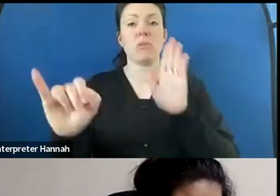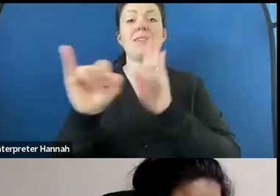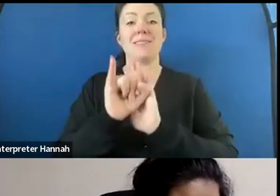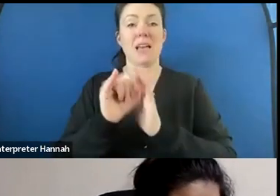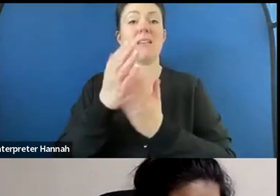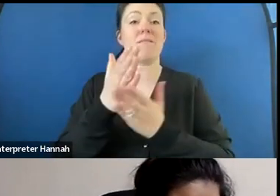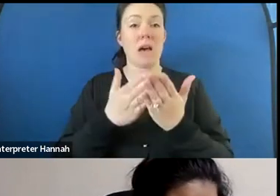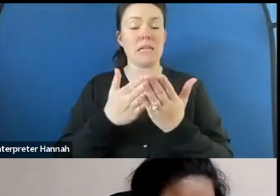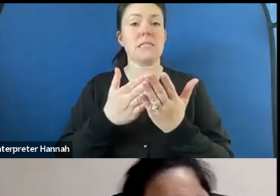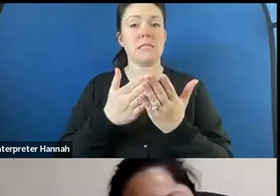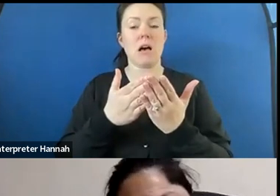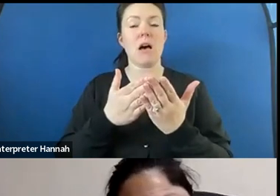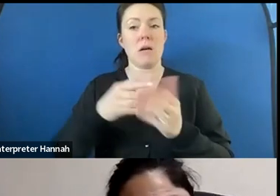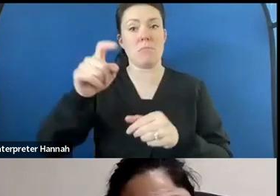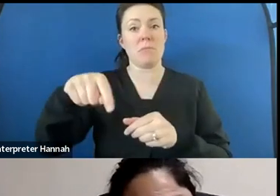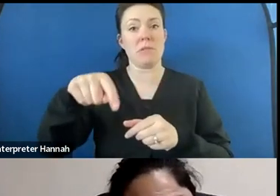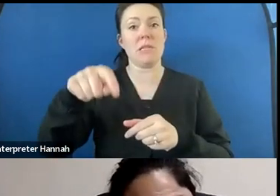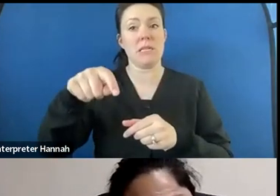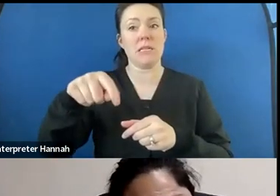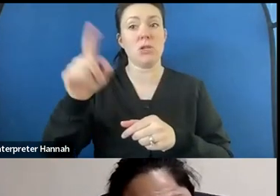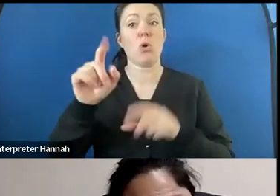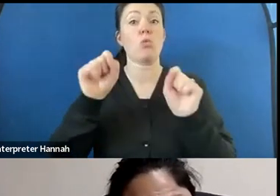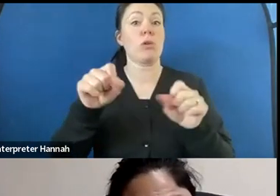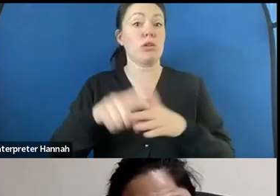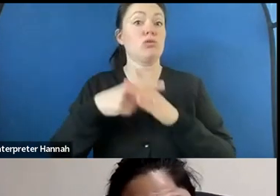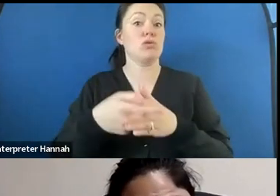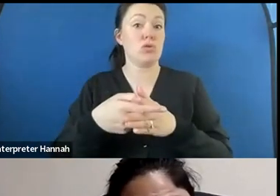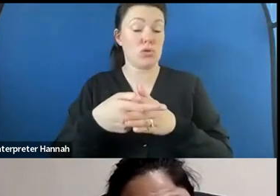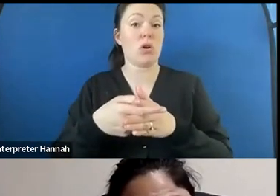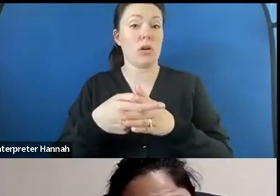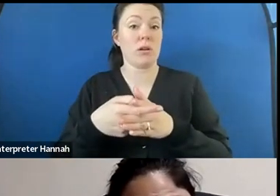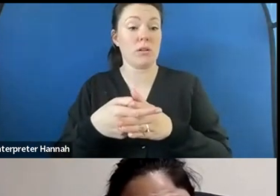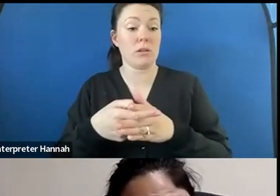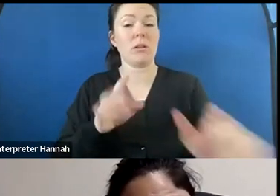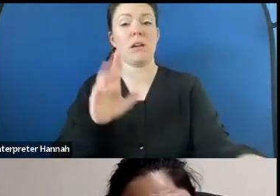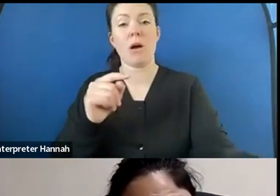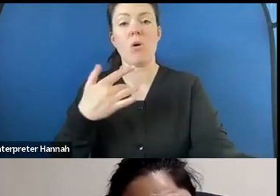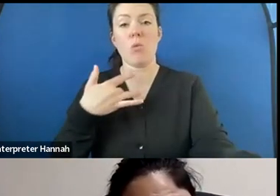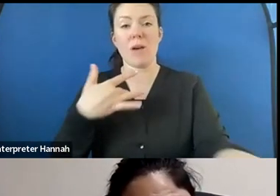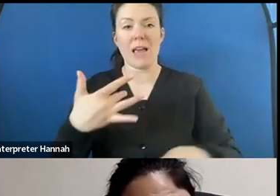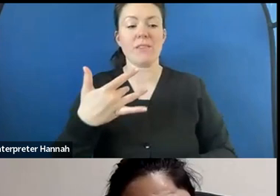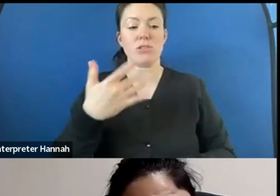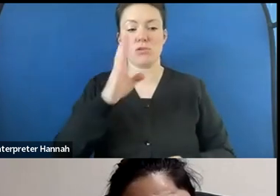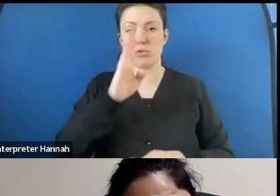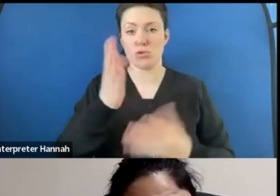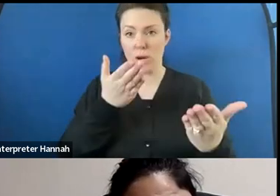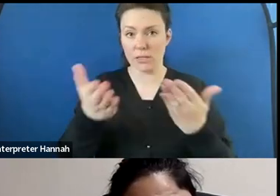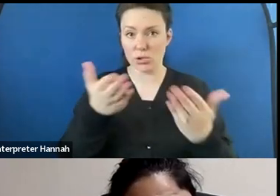some areas that where we could start. Of course, you know, there's the usual, the direct services,